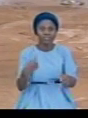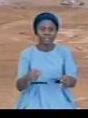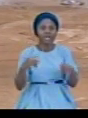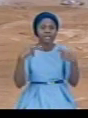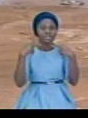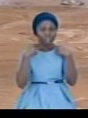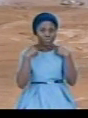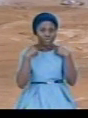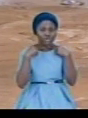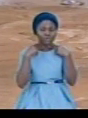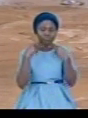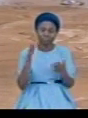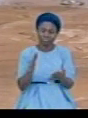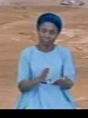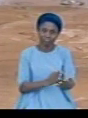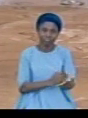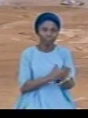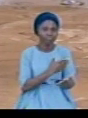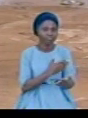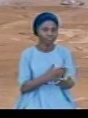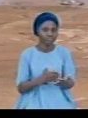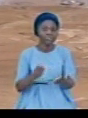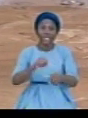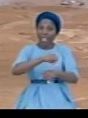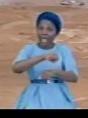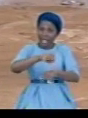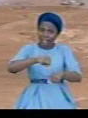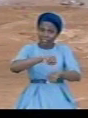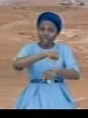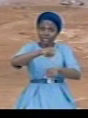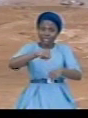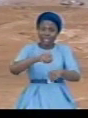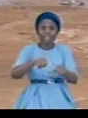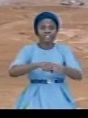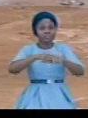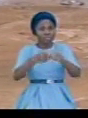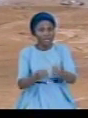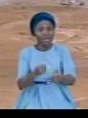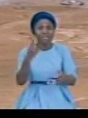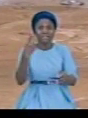the yoke. Anointing breaks the